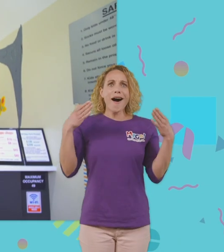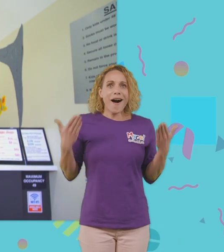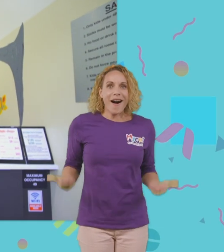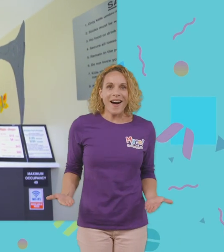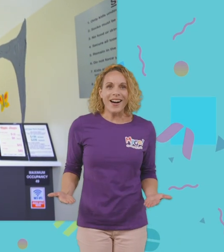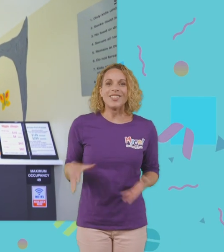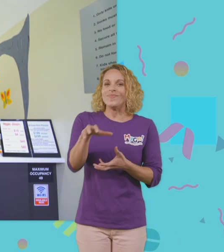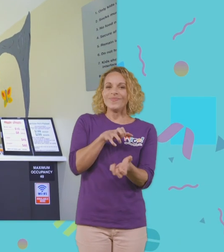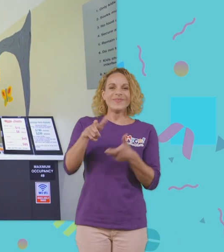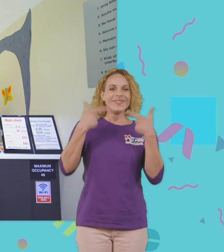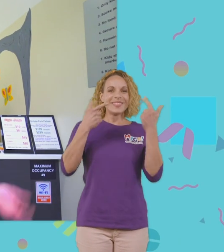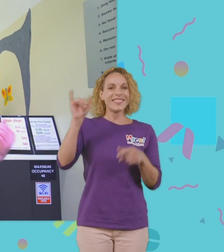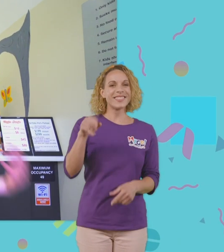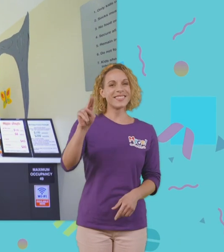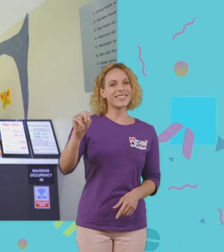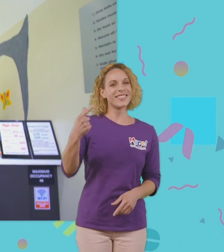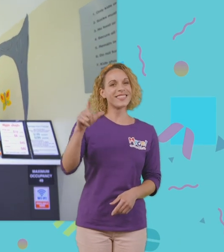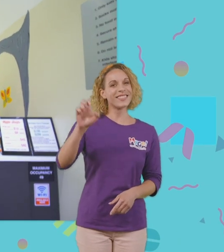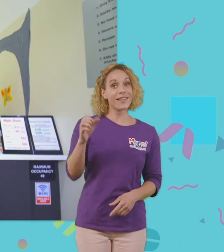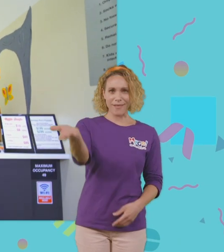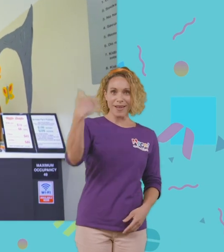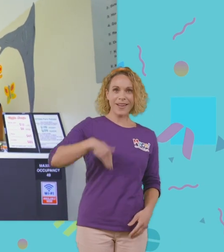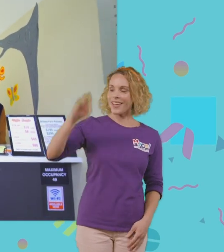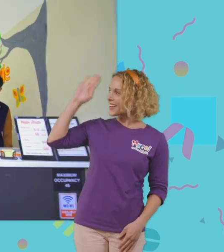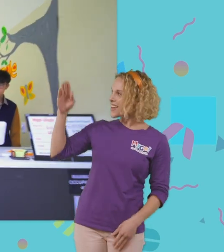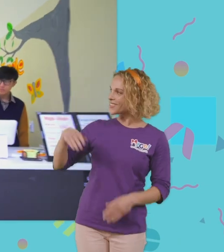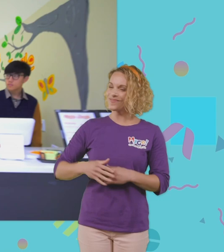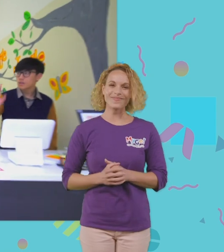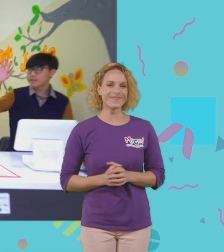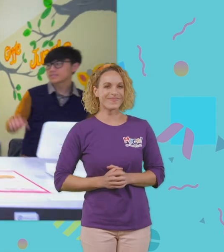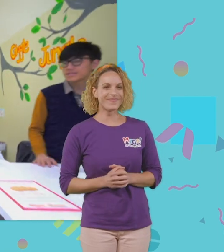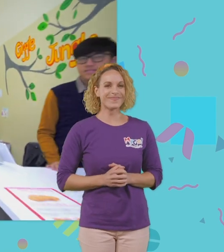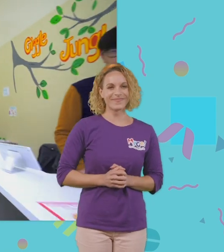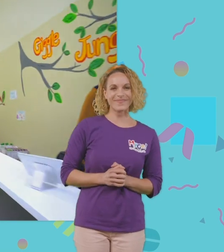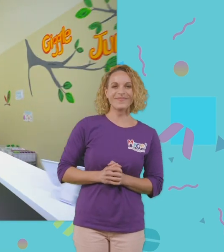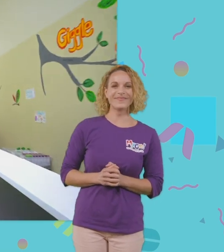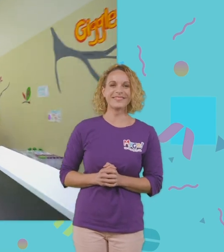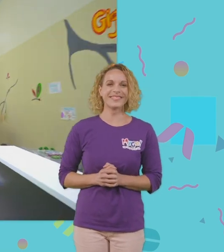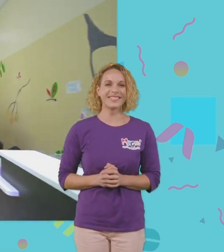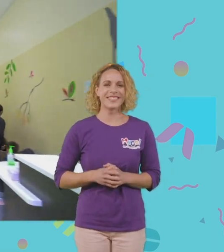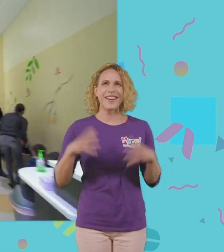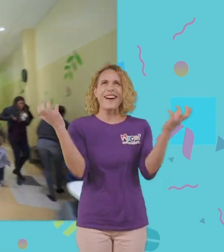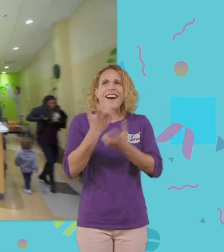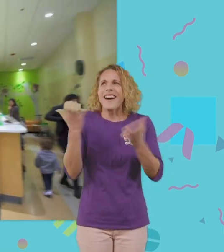Whoa. Look at where we're at. We are at Giggle Jungle. Come on. Hey. Hey.